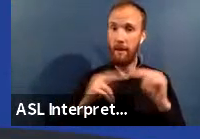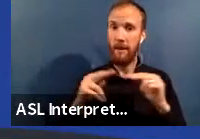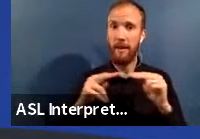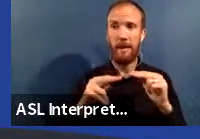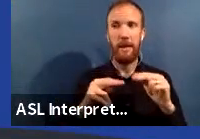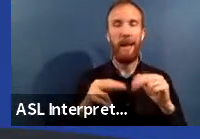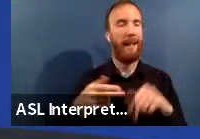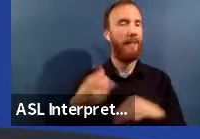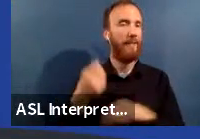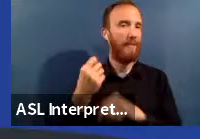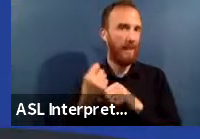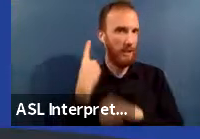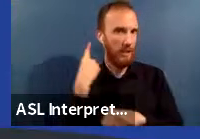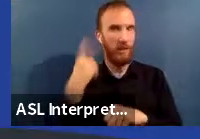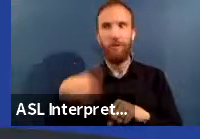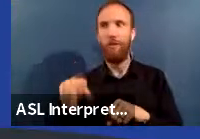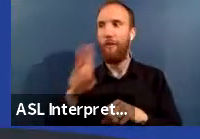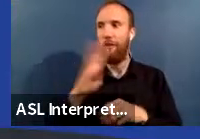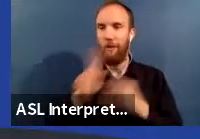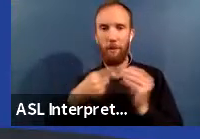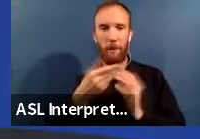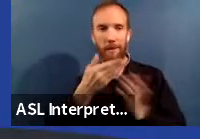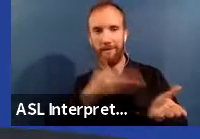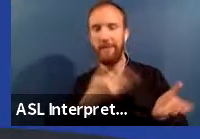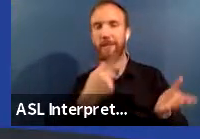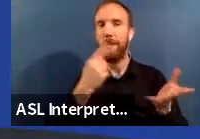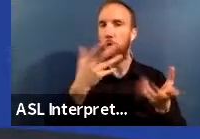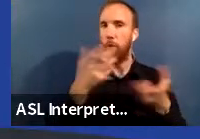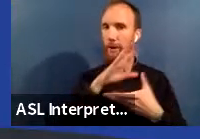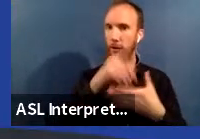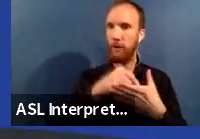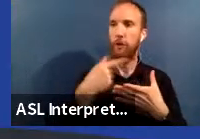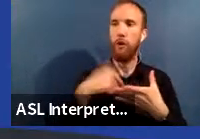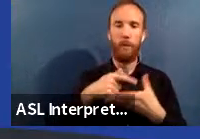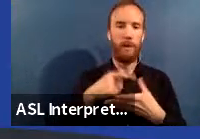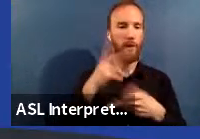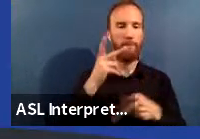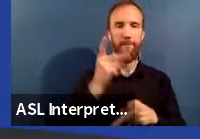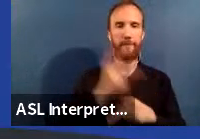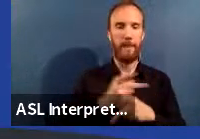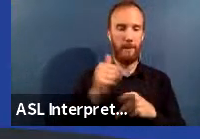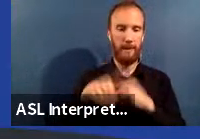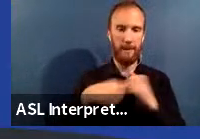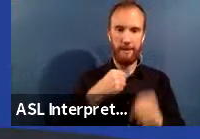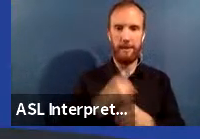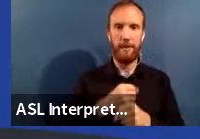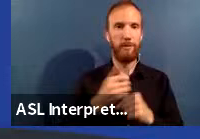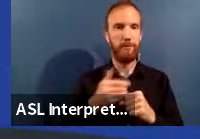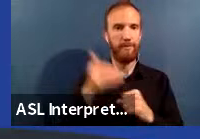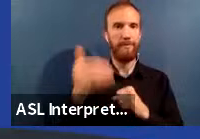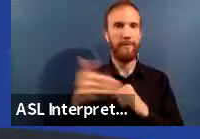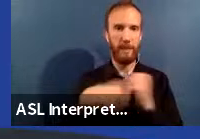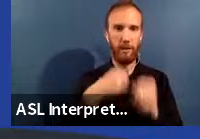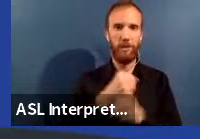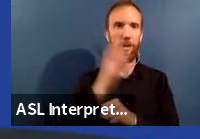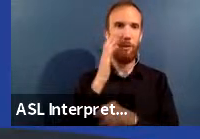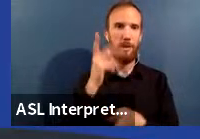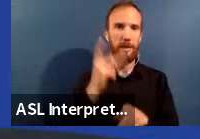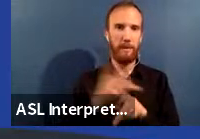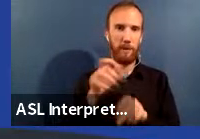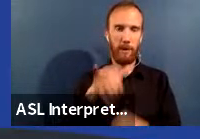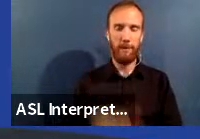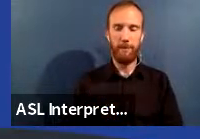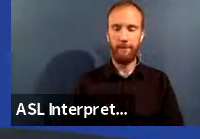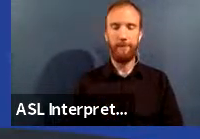the FY21 plan, and we plan to keep it in for FY22. So the